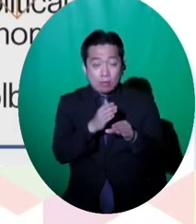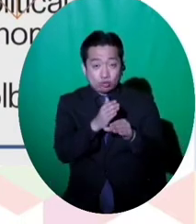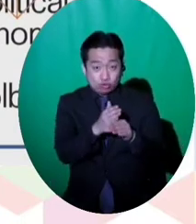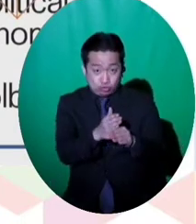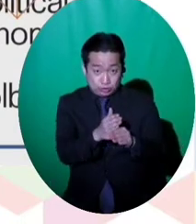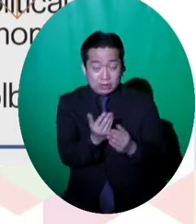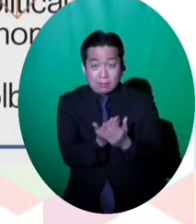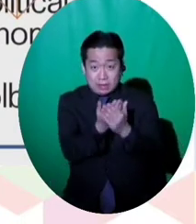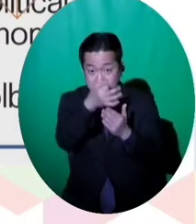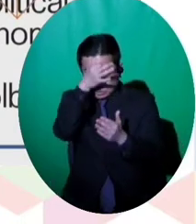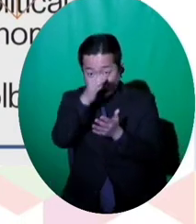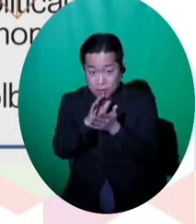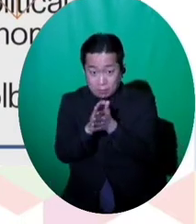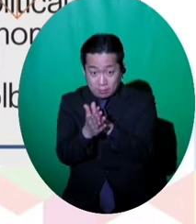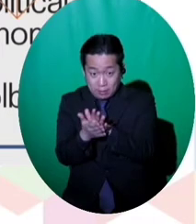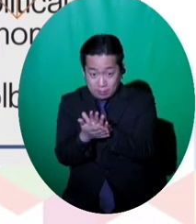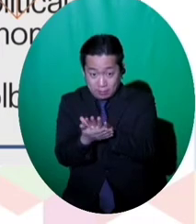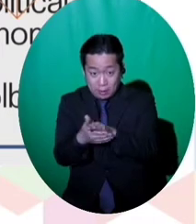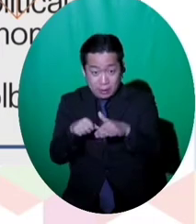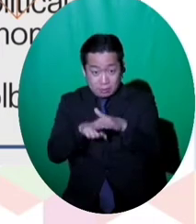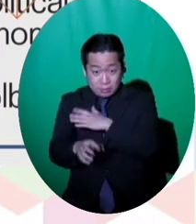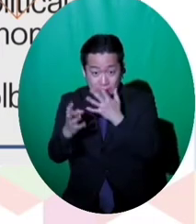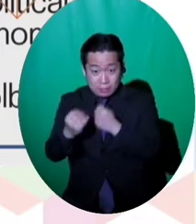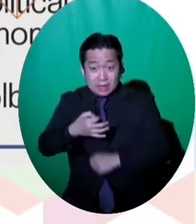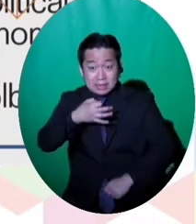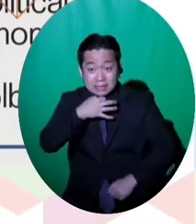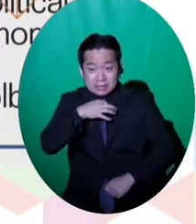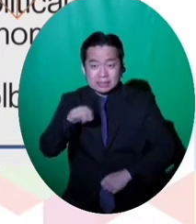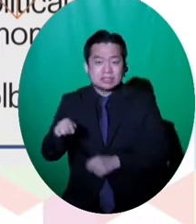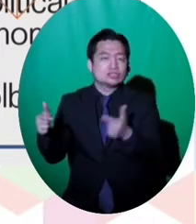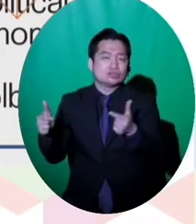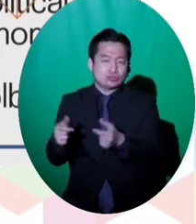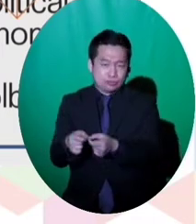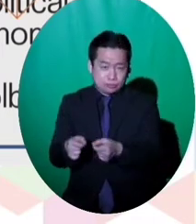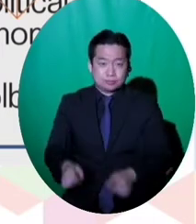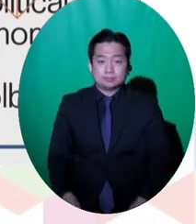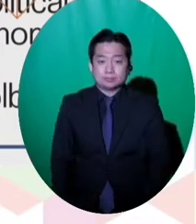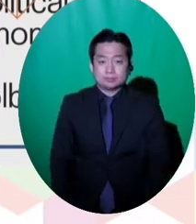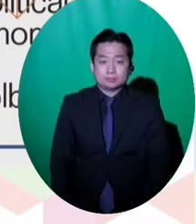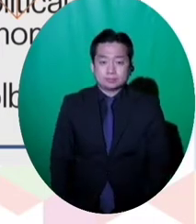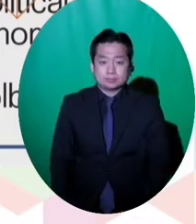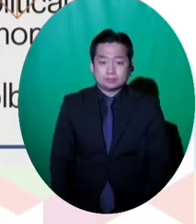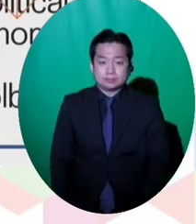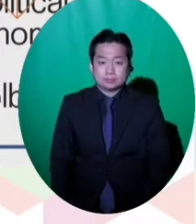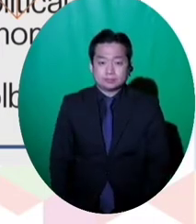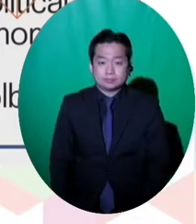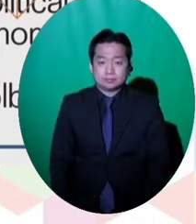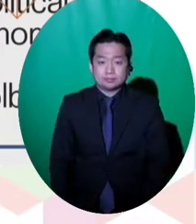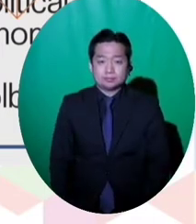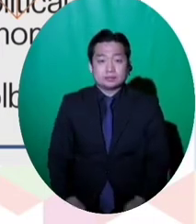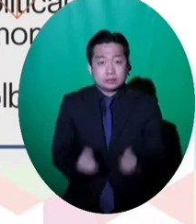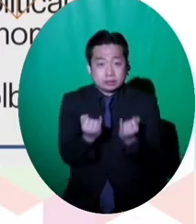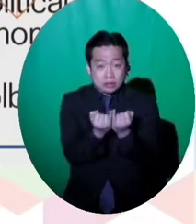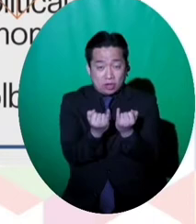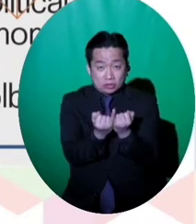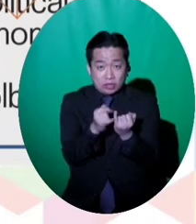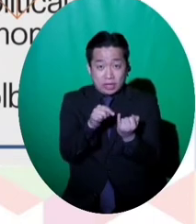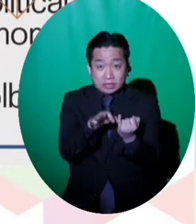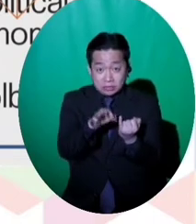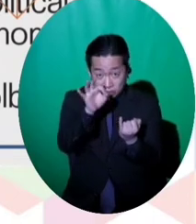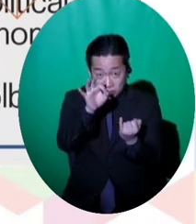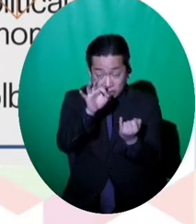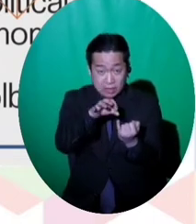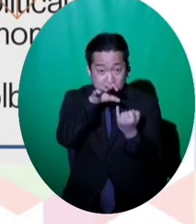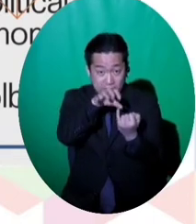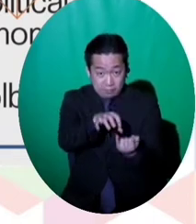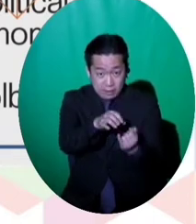institutional change has led to new forms of distributional conflict over the cost of social reproduction. Who's going to